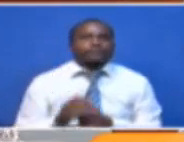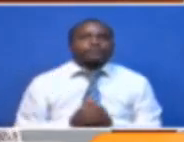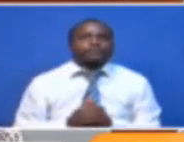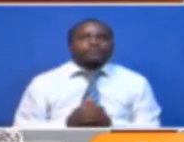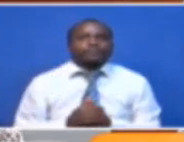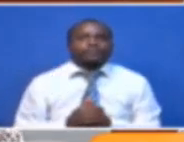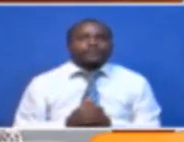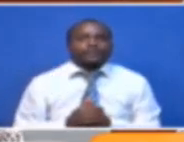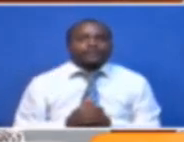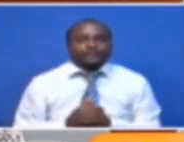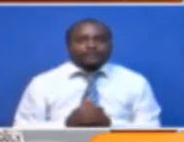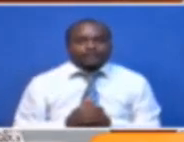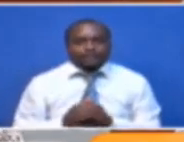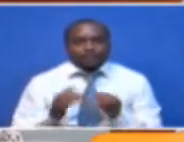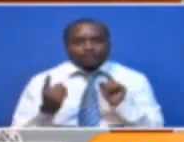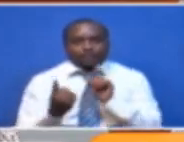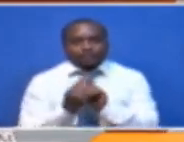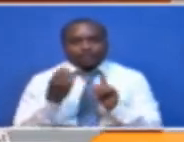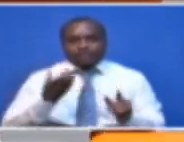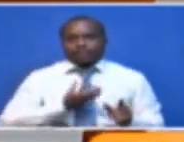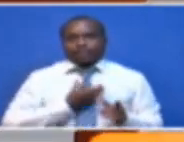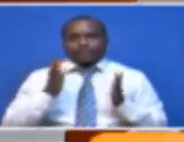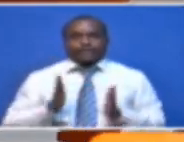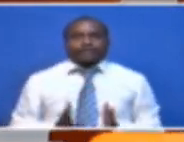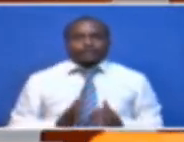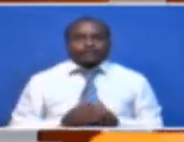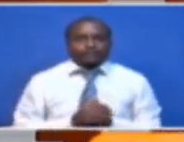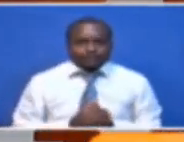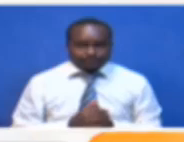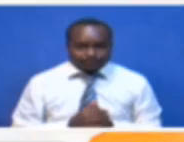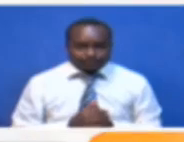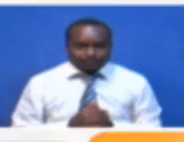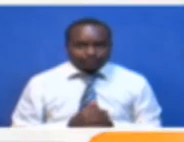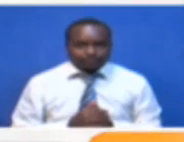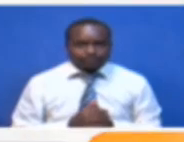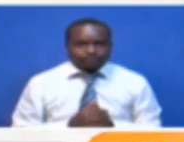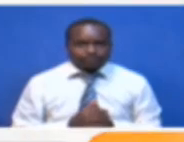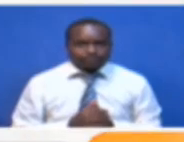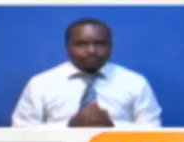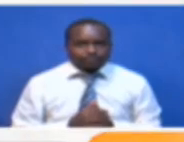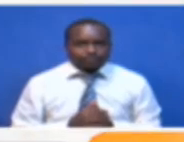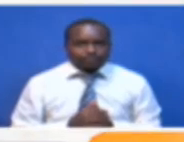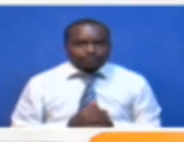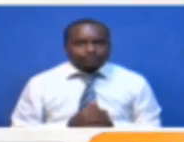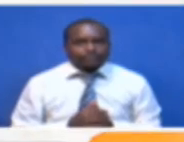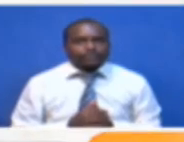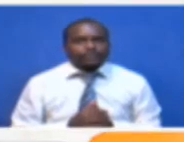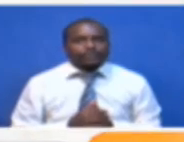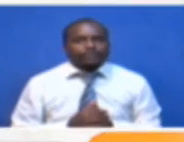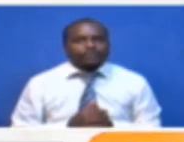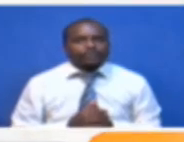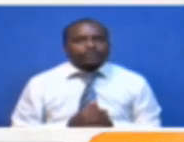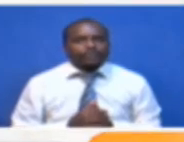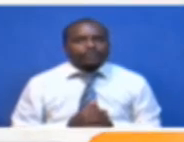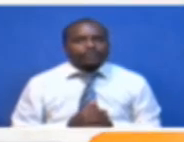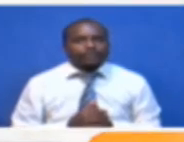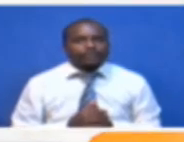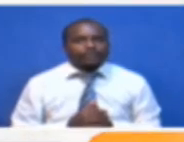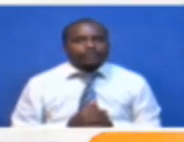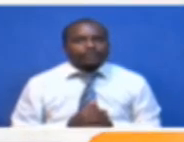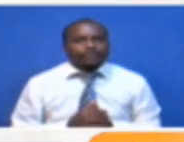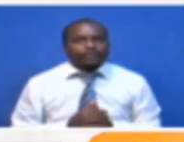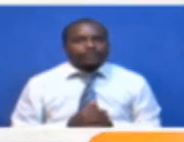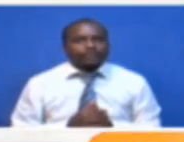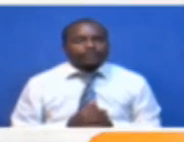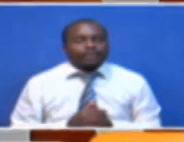met Mayor Marion Barry. Marion Barry, yes, yes, I remember him. Yes. Now, from